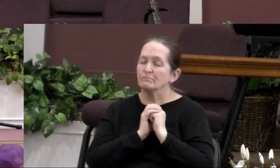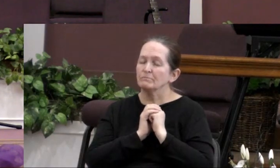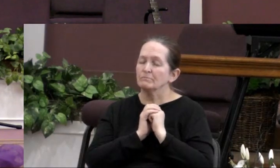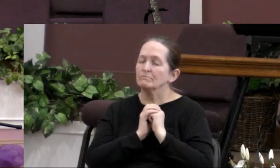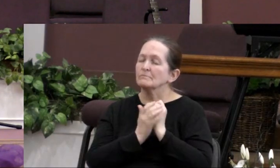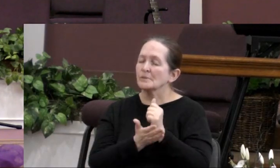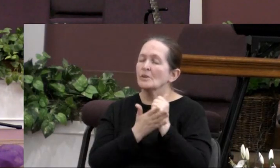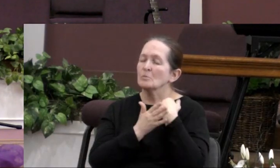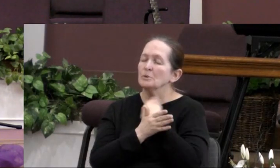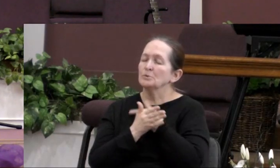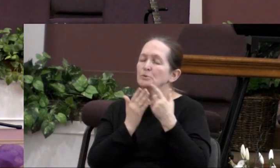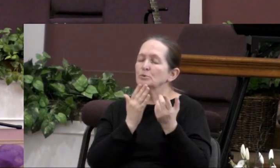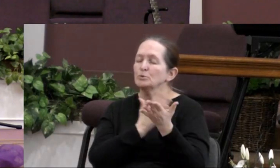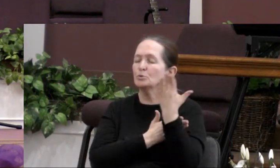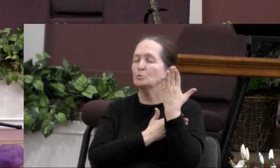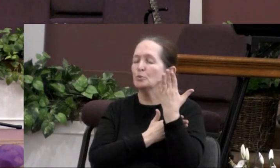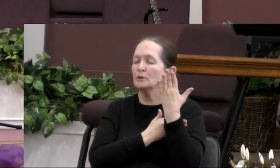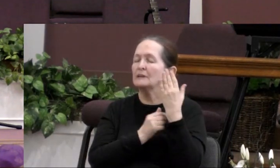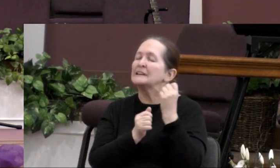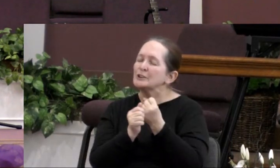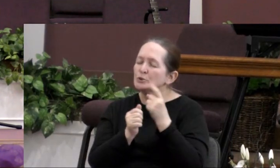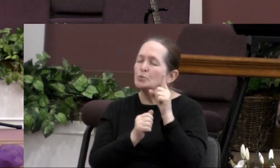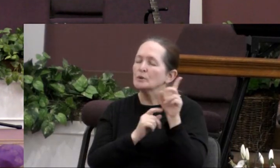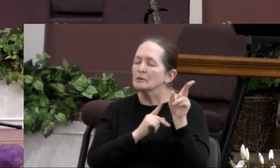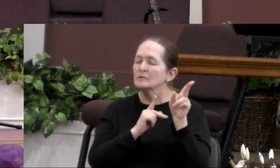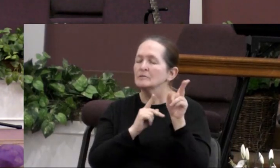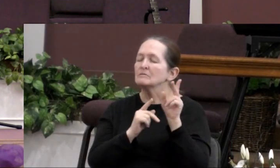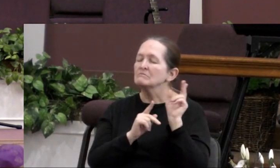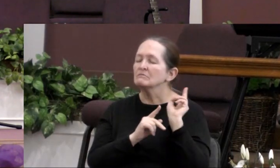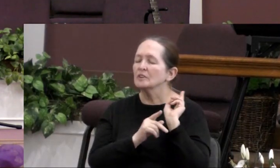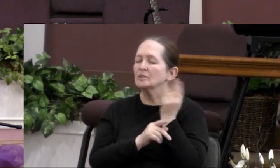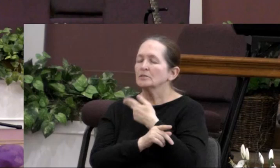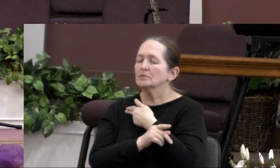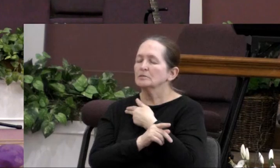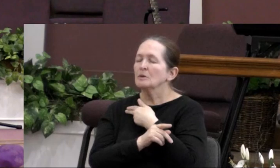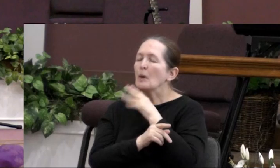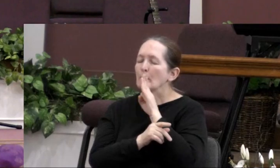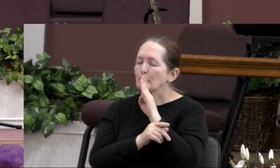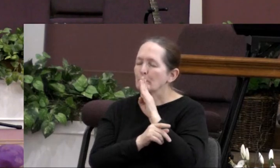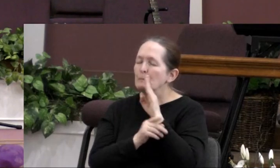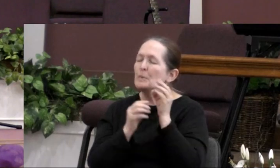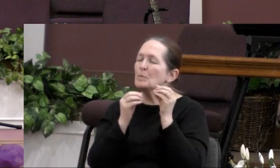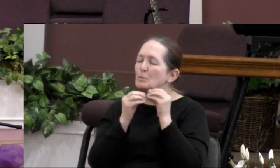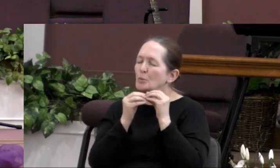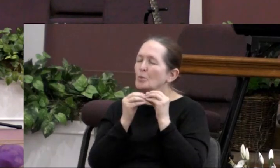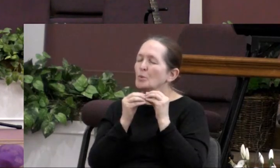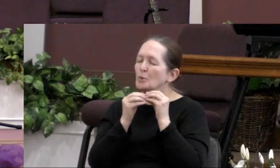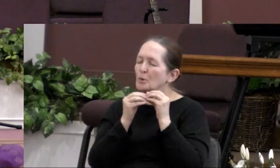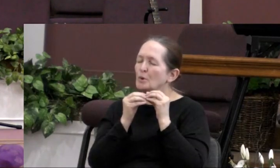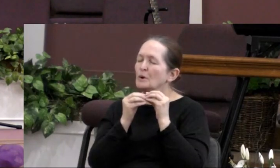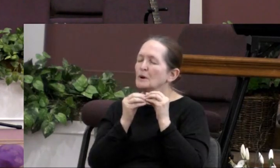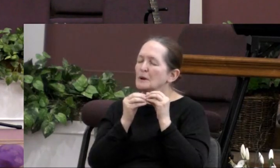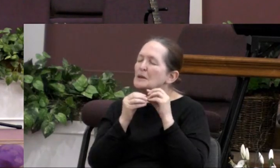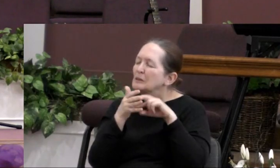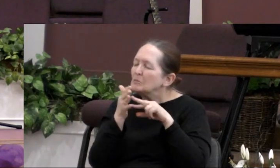Help us this morning, each one of us, to be more intentional about that.